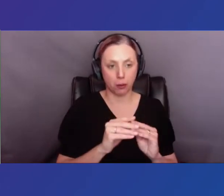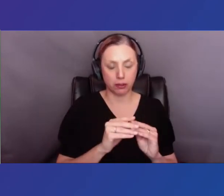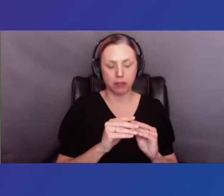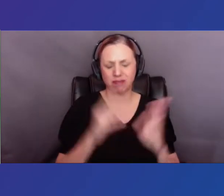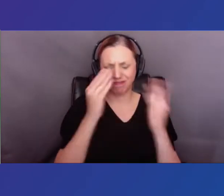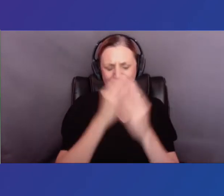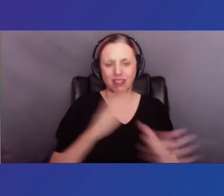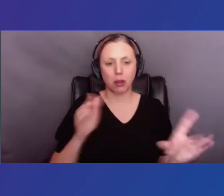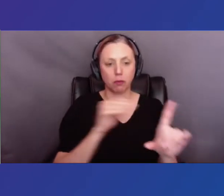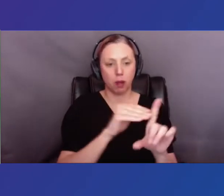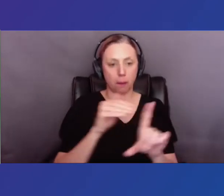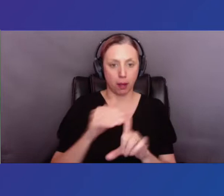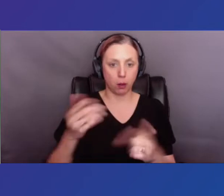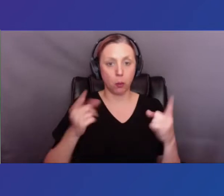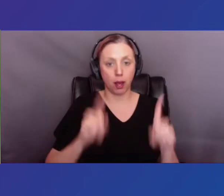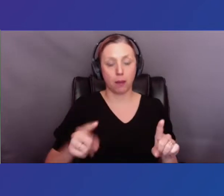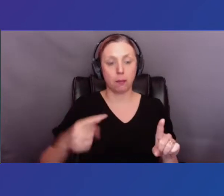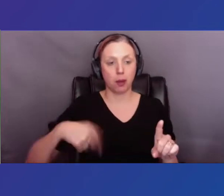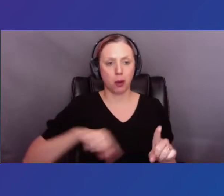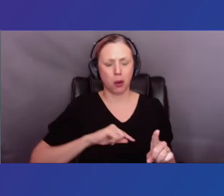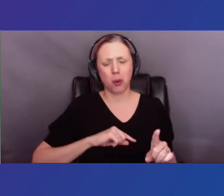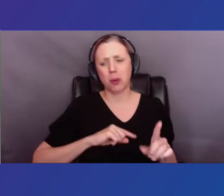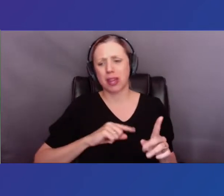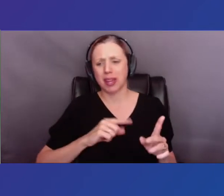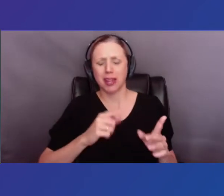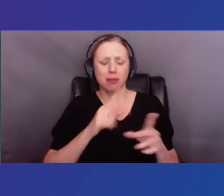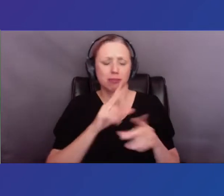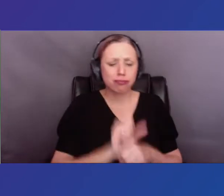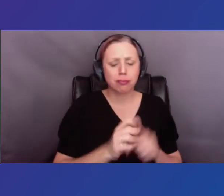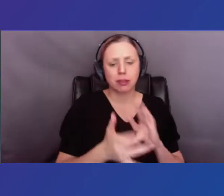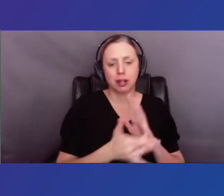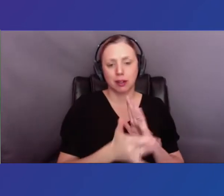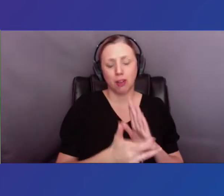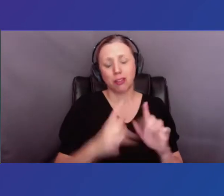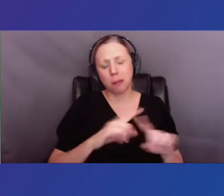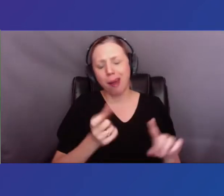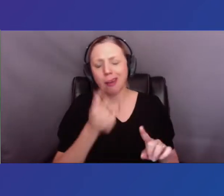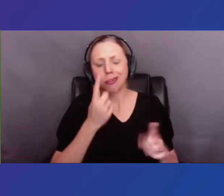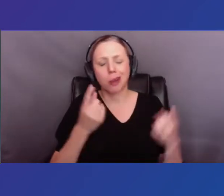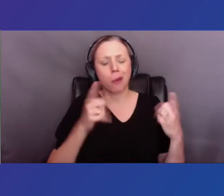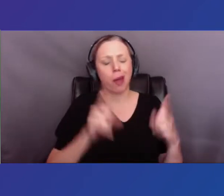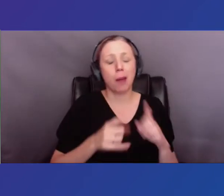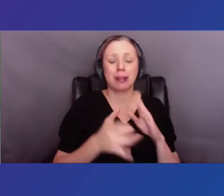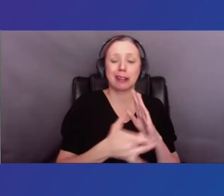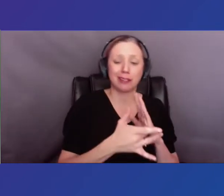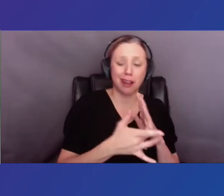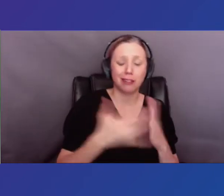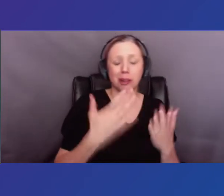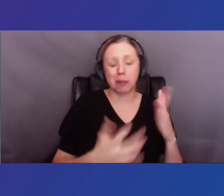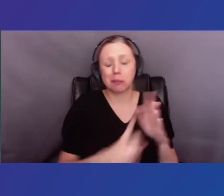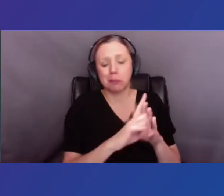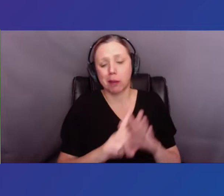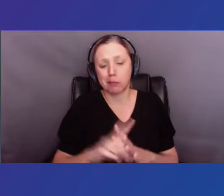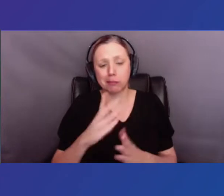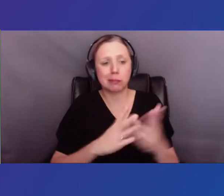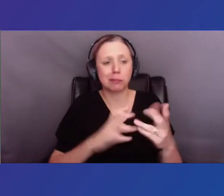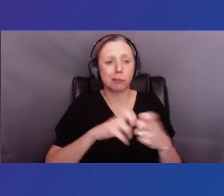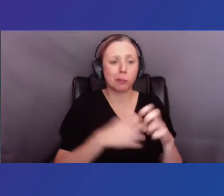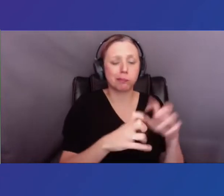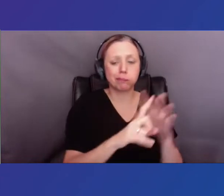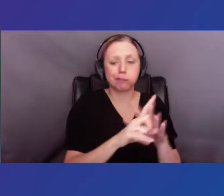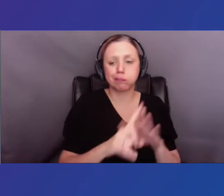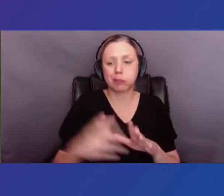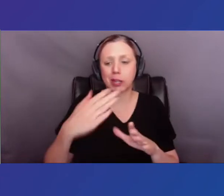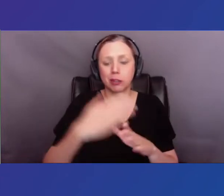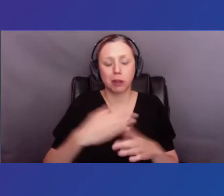reminder that as we are at the mercy of technology, we may experience delays, sound issues, and other interruptions during our